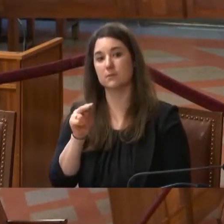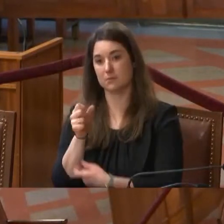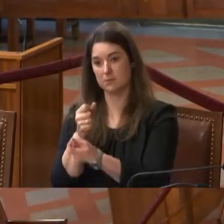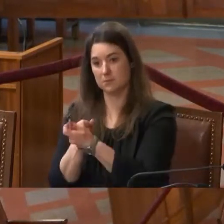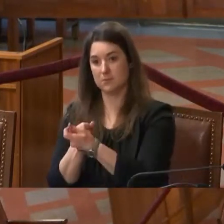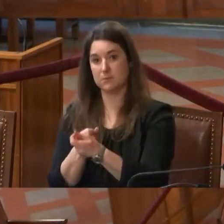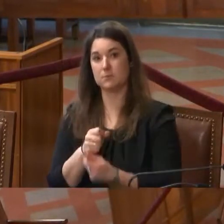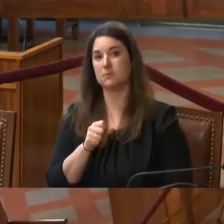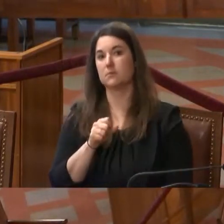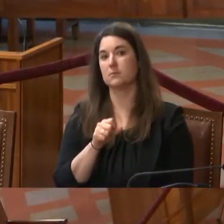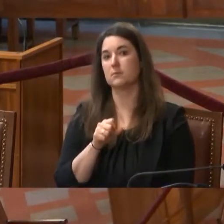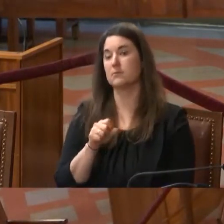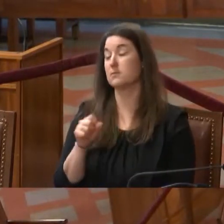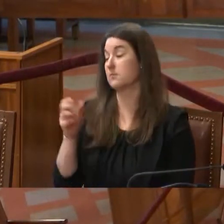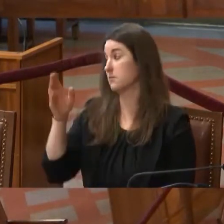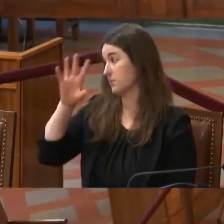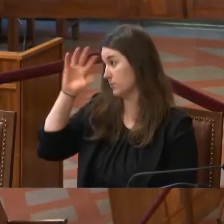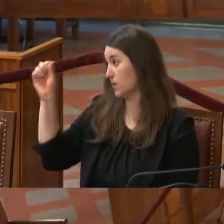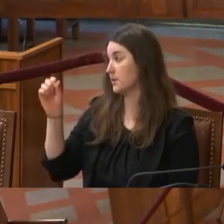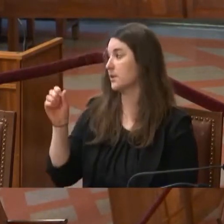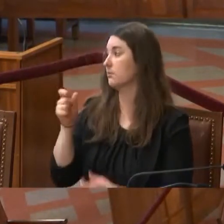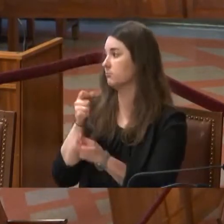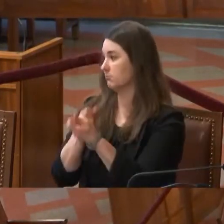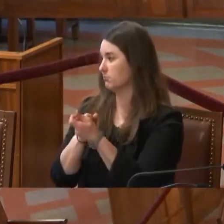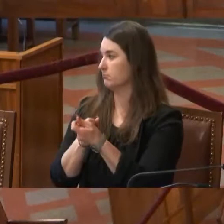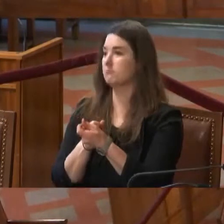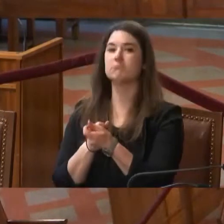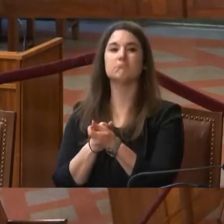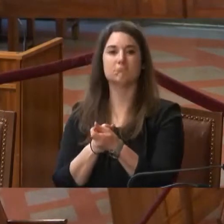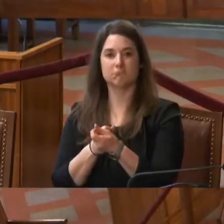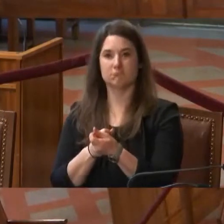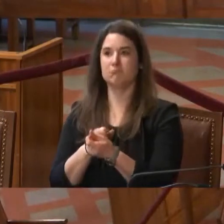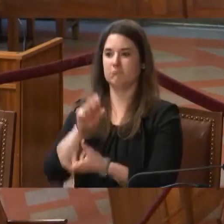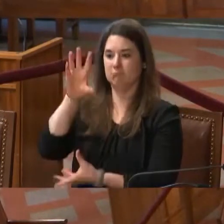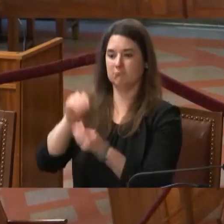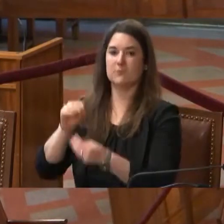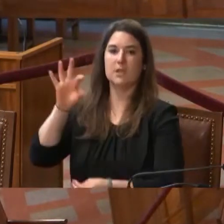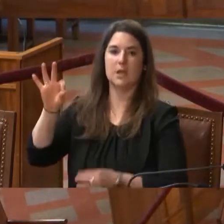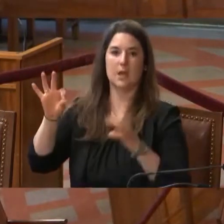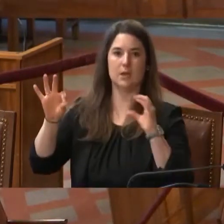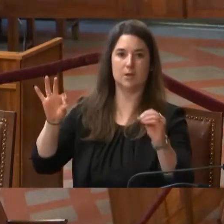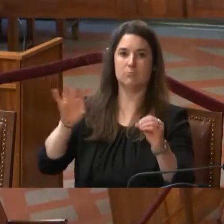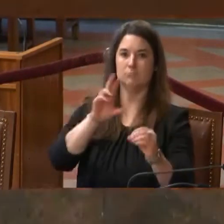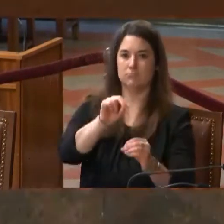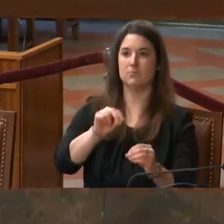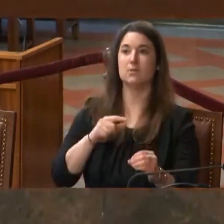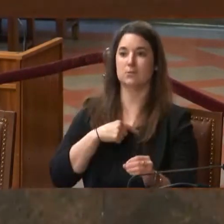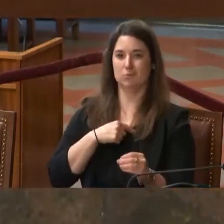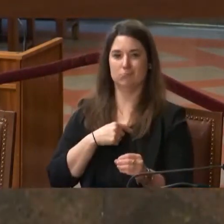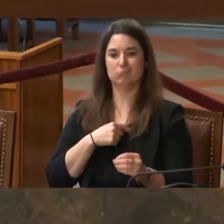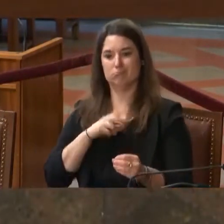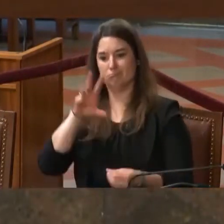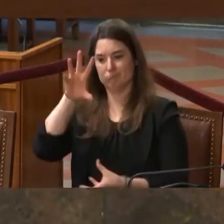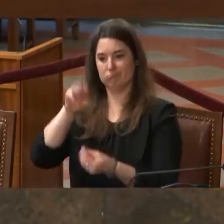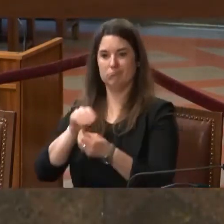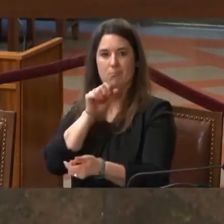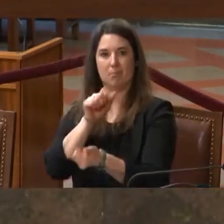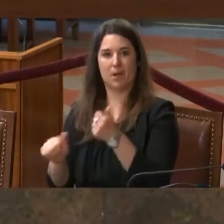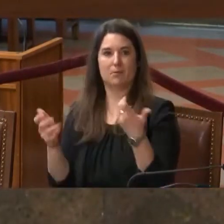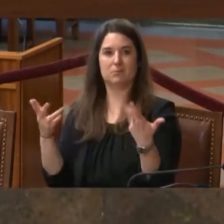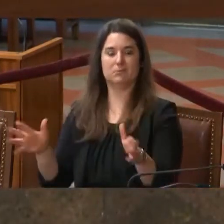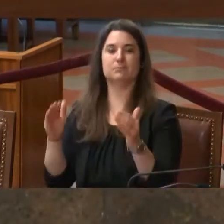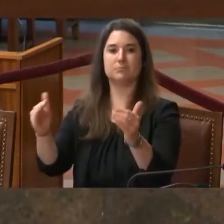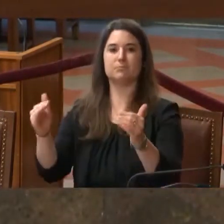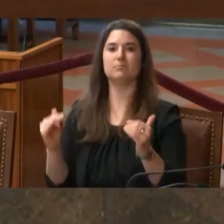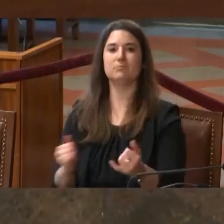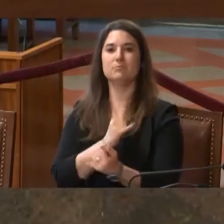Aye. Mrs. Kelsmith, President. Aye. Ayes 9, no 0. Thank you. The bills having received the legally required number of votes finally passed. Now we'll move